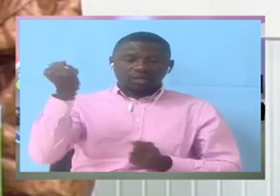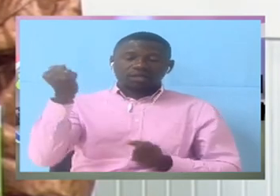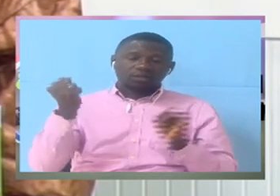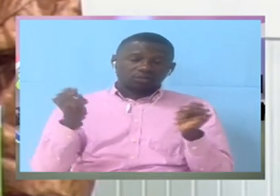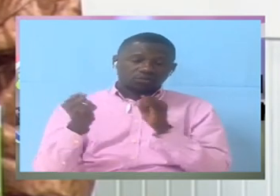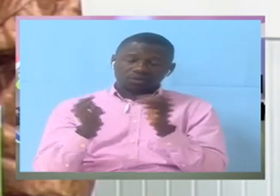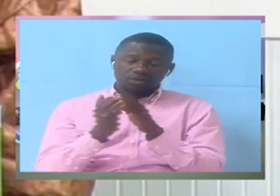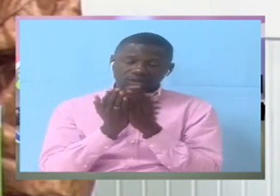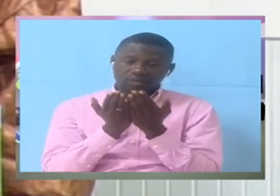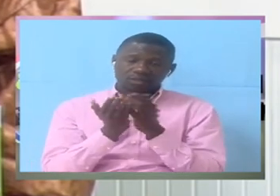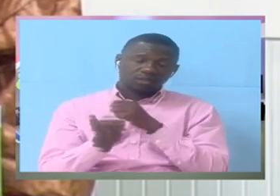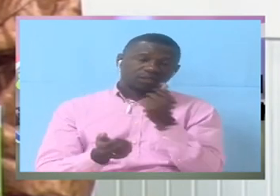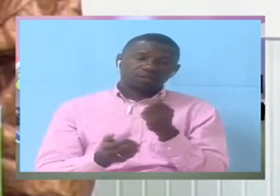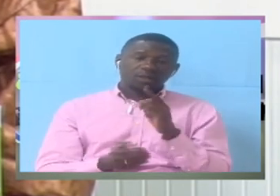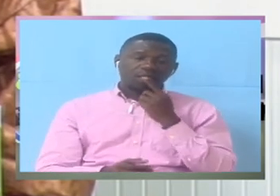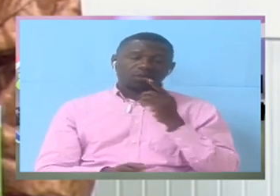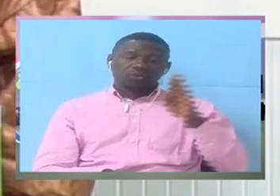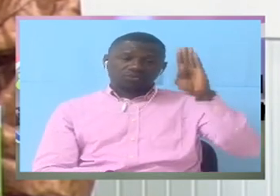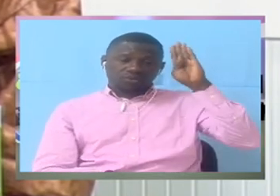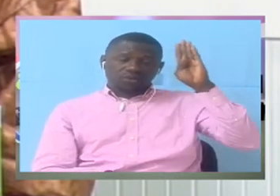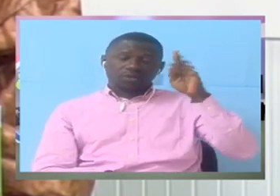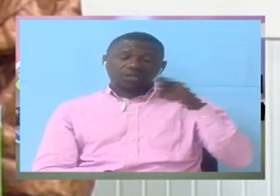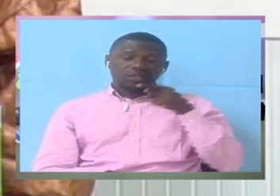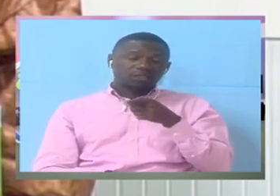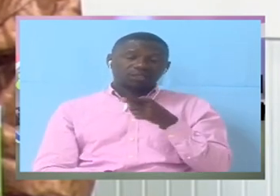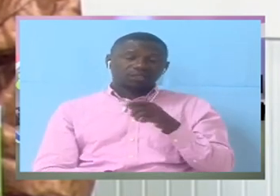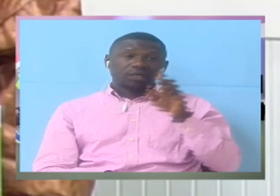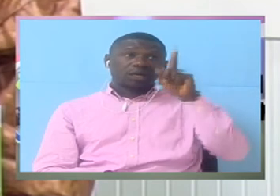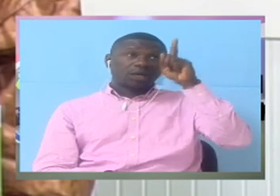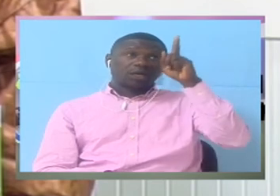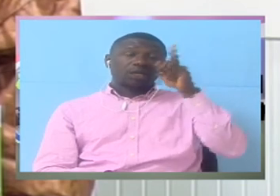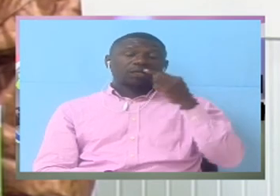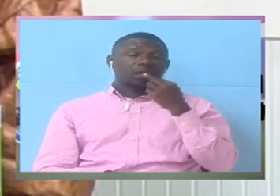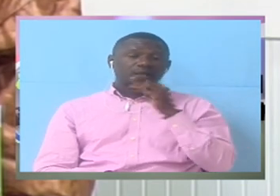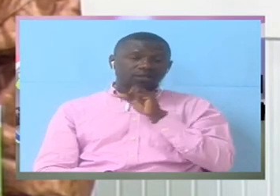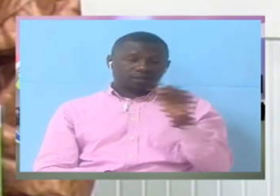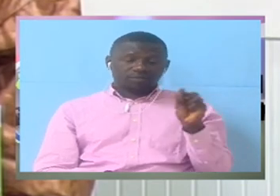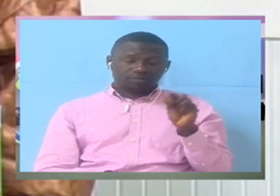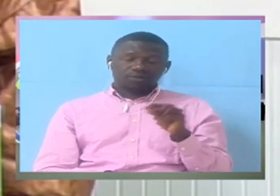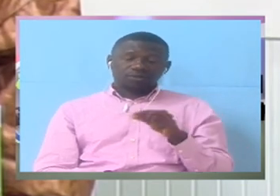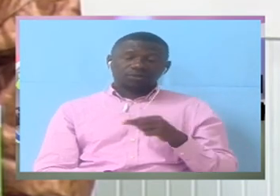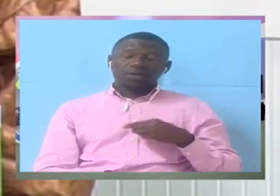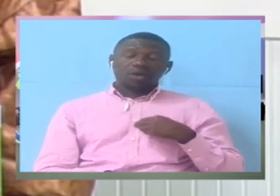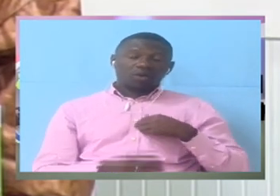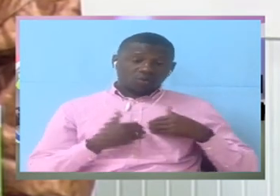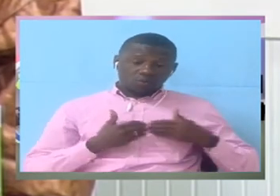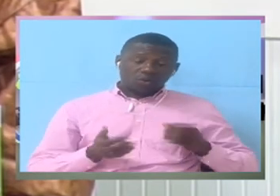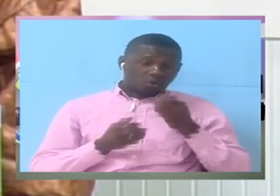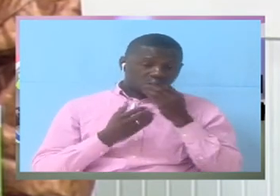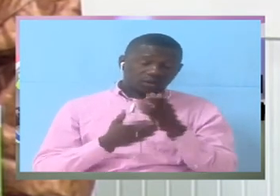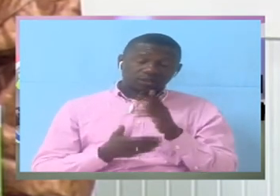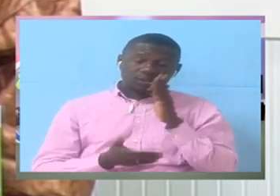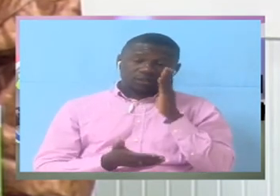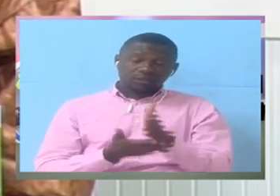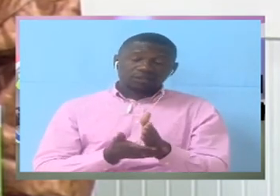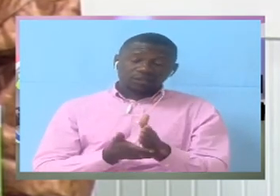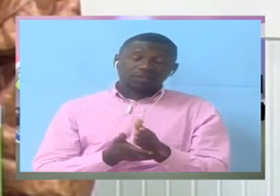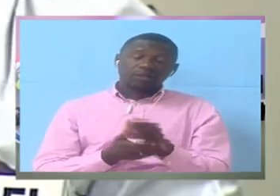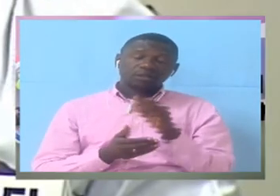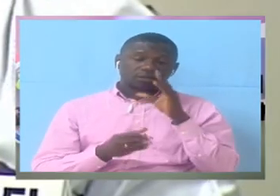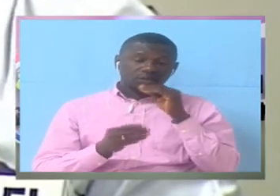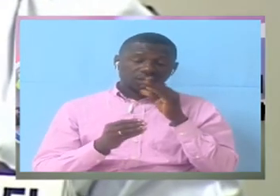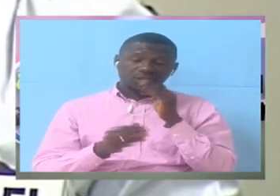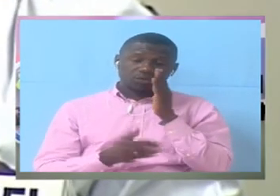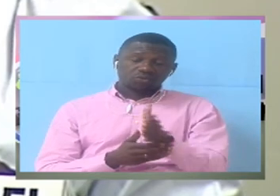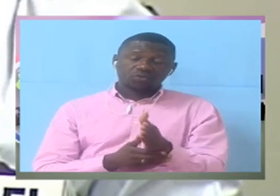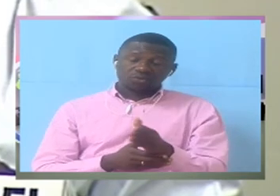and swore. And this is Allah's name. I will tell the truth, it's better than telling